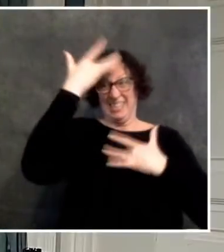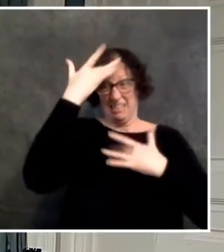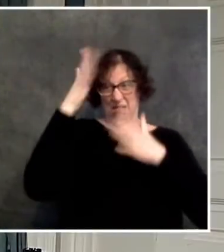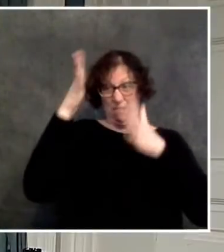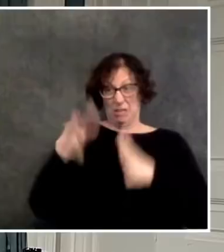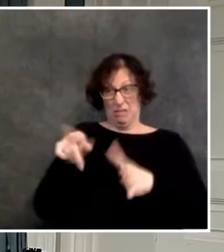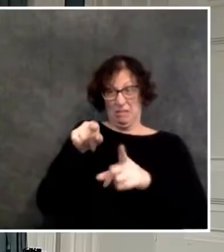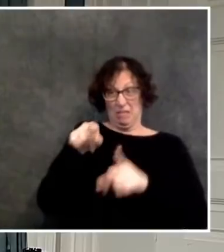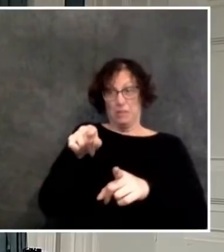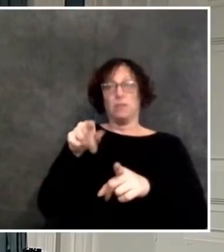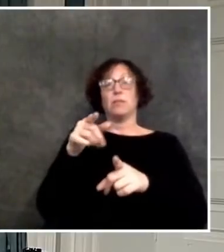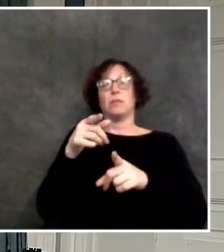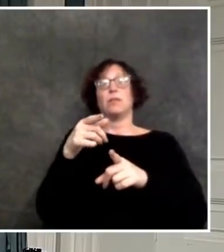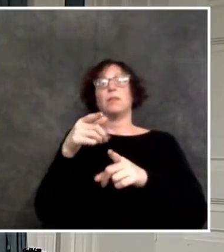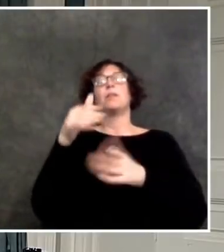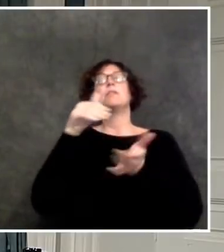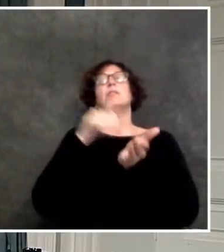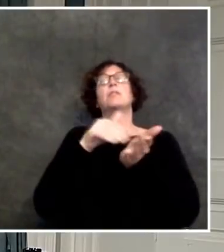we have Jill from New York One.